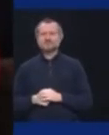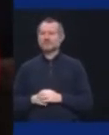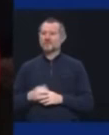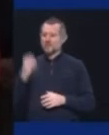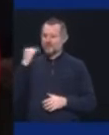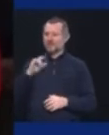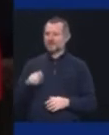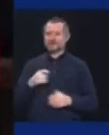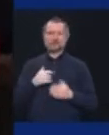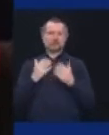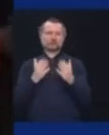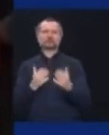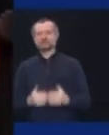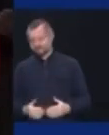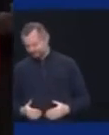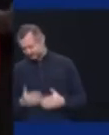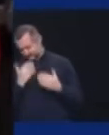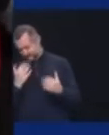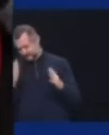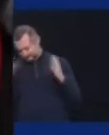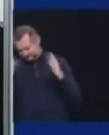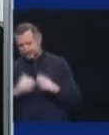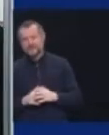you. Thank you. Thank you.